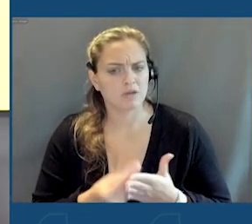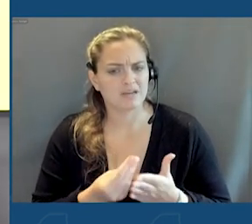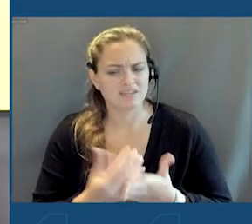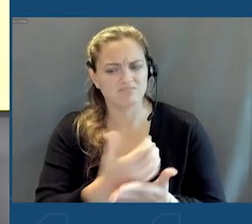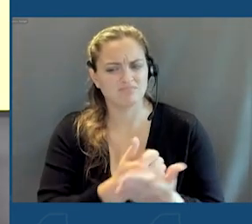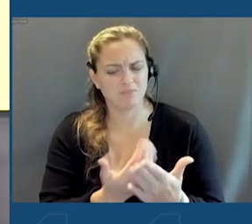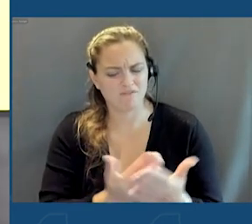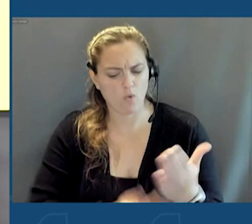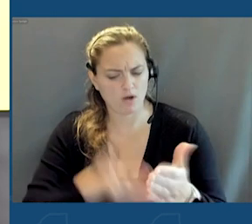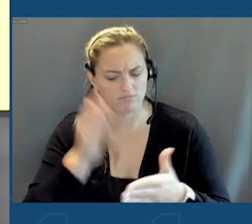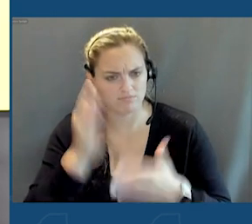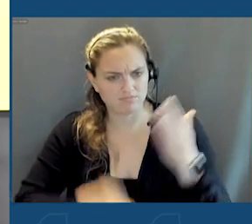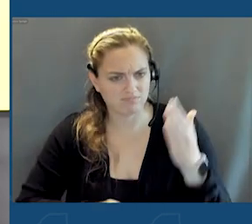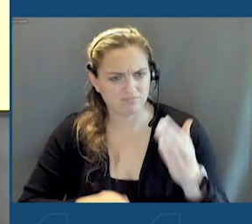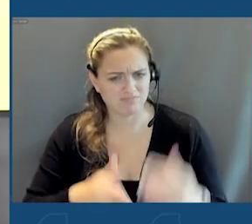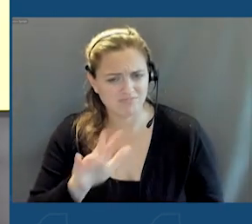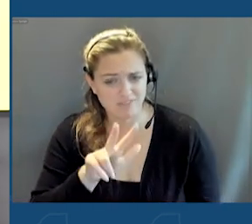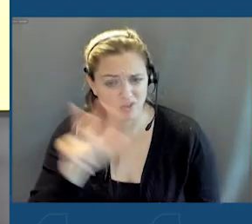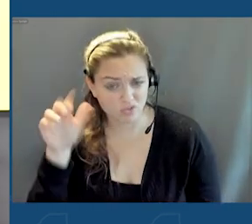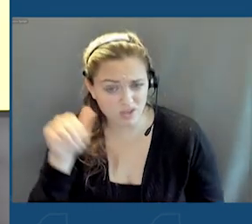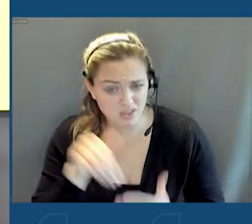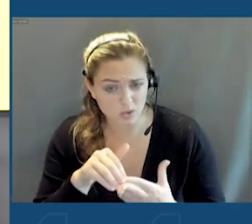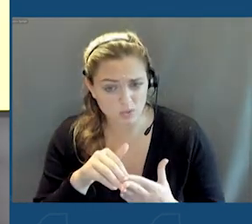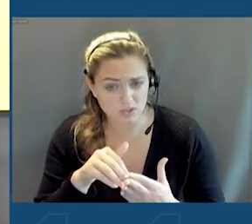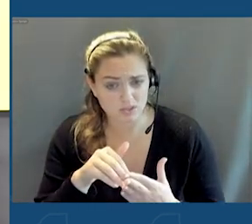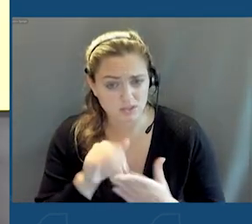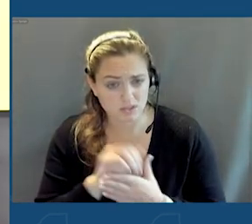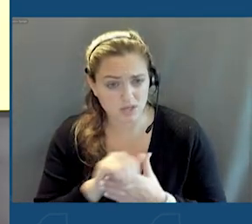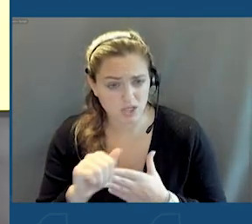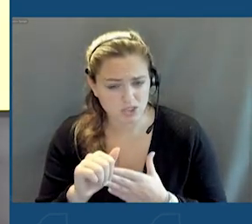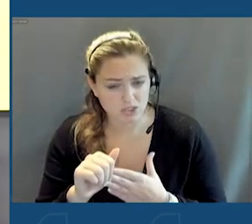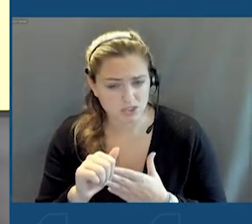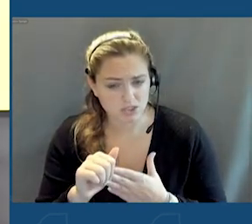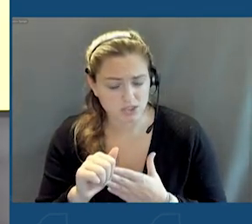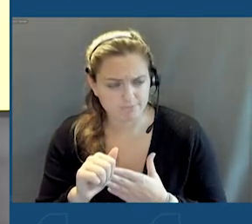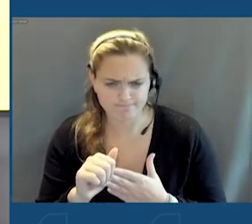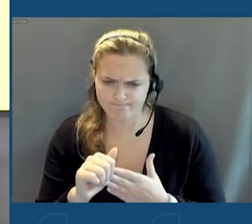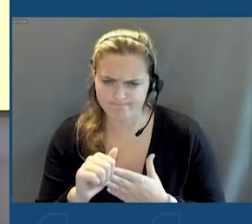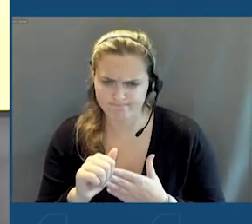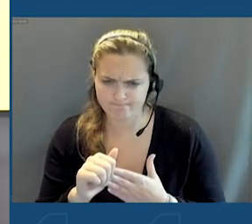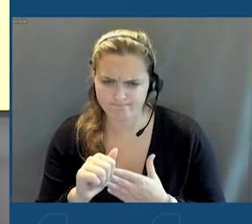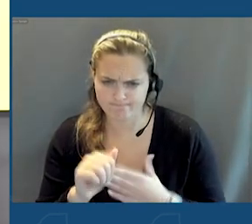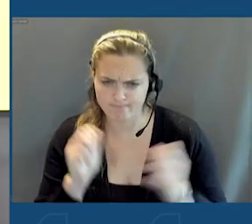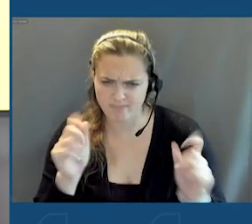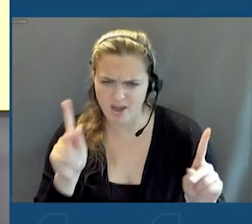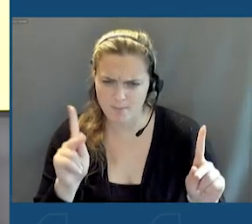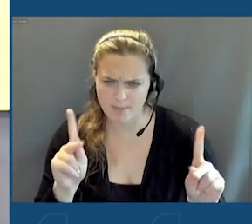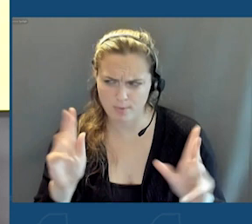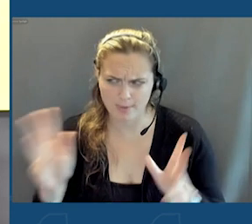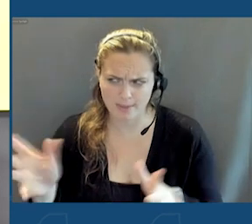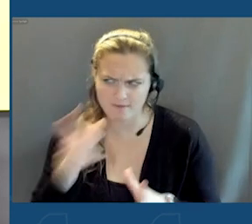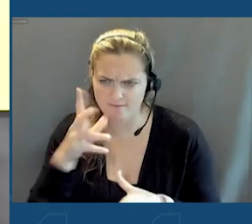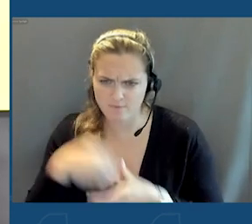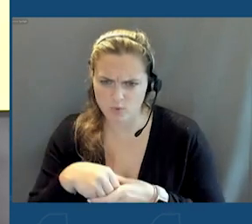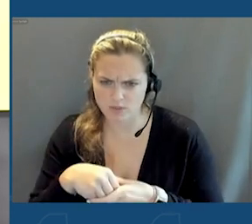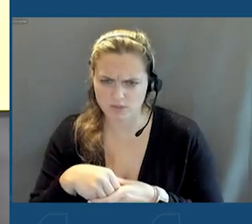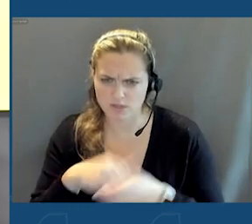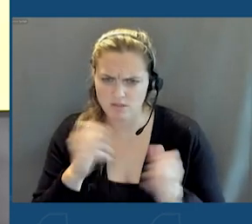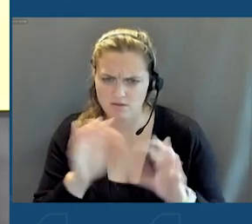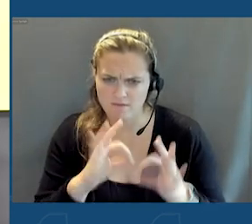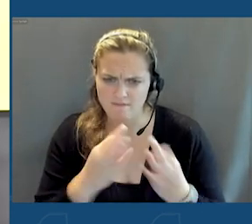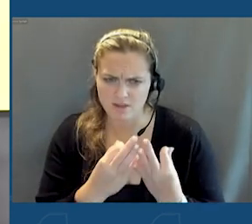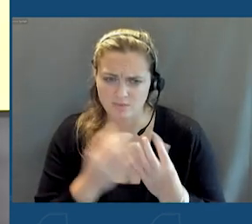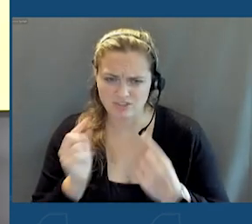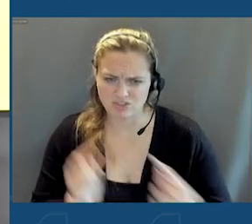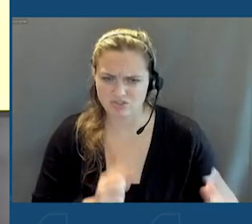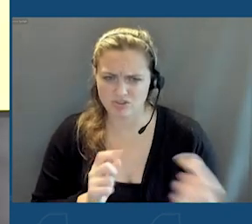cut off? It was $53,000. I said, we're leaving a lot of people behind. A lot of families are struggling